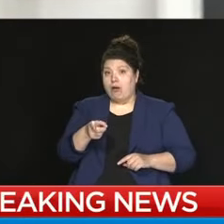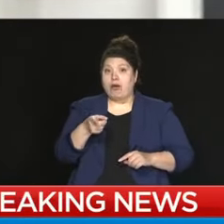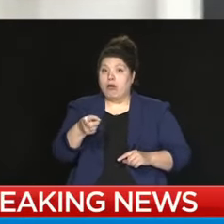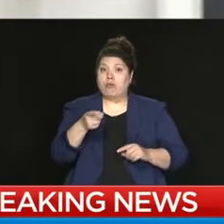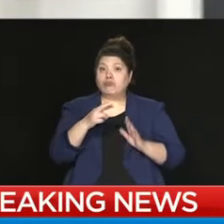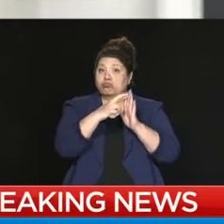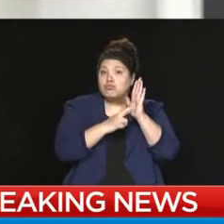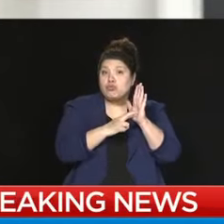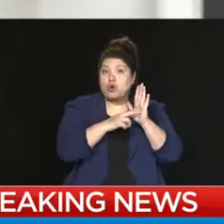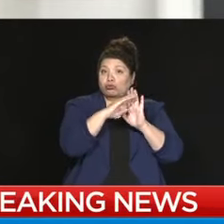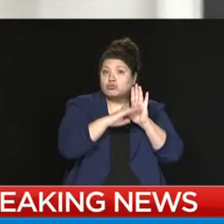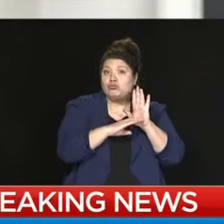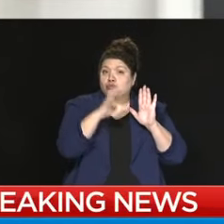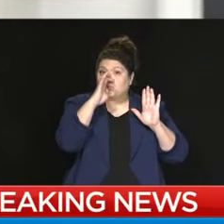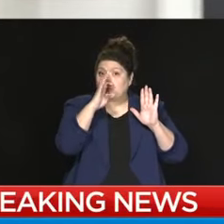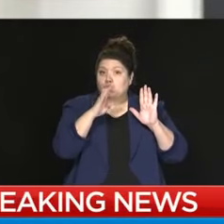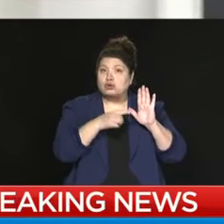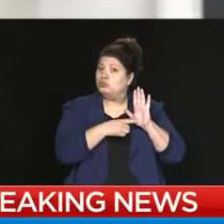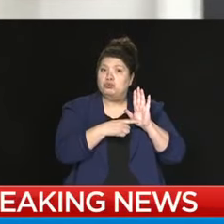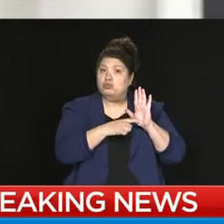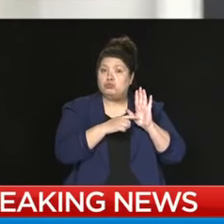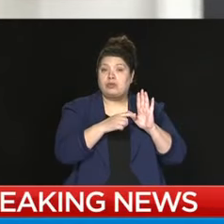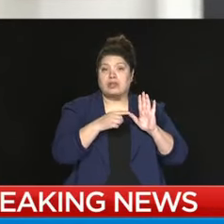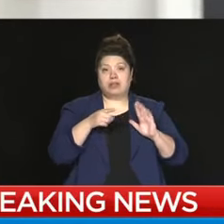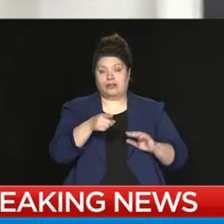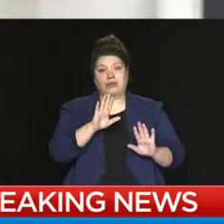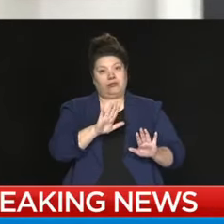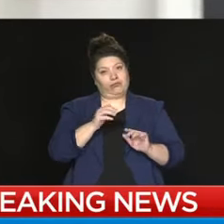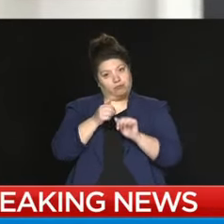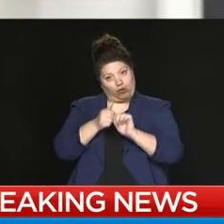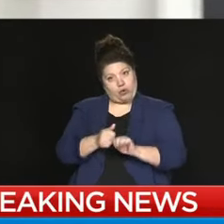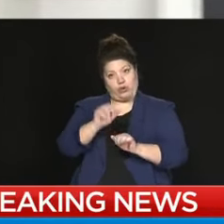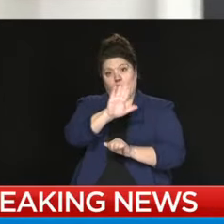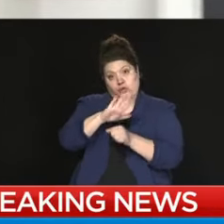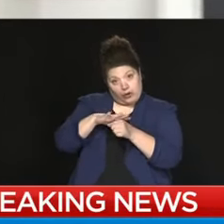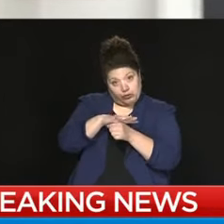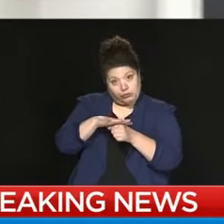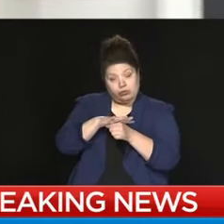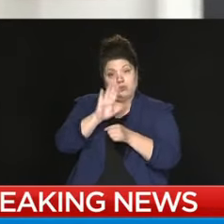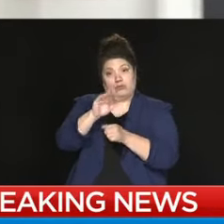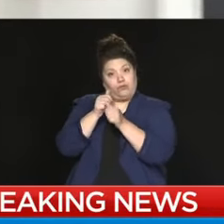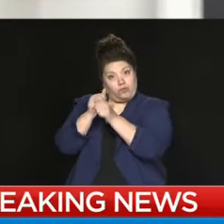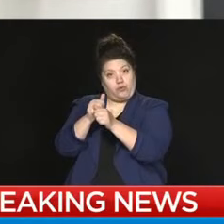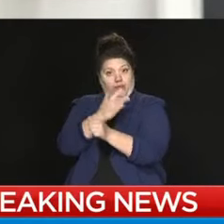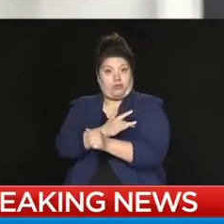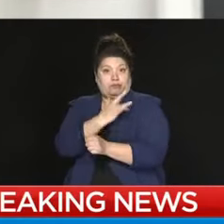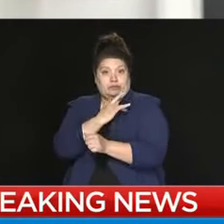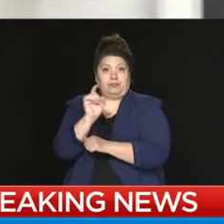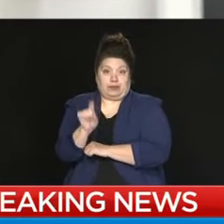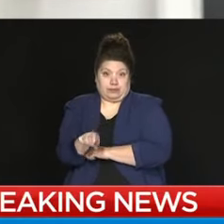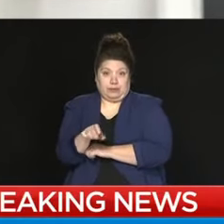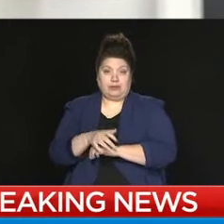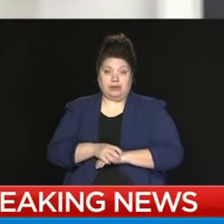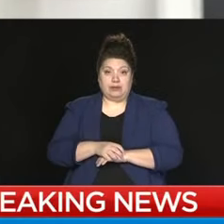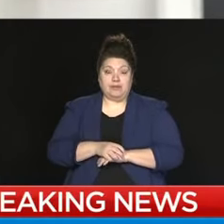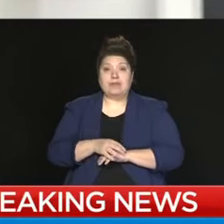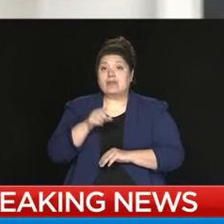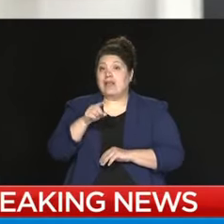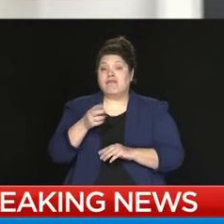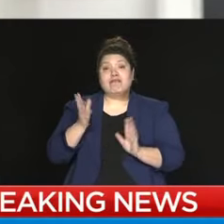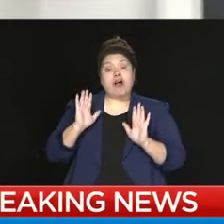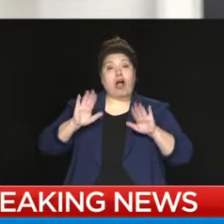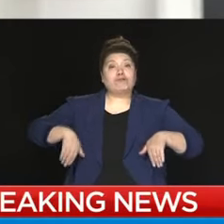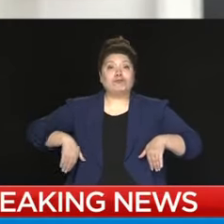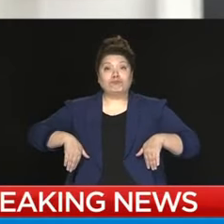have to follow the guidelines that apply to where you live. If not, there is a real risk of losing all